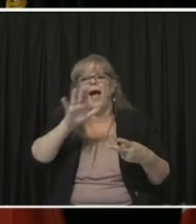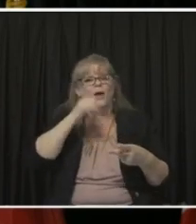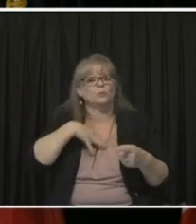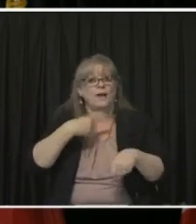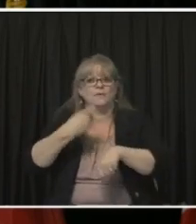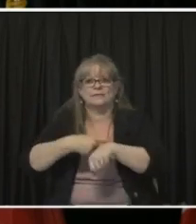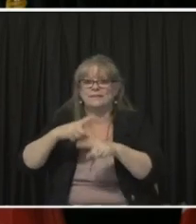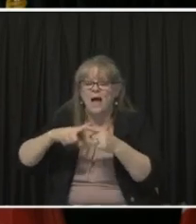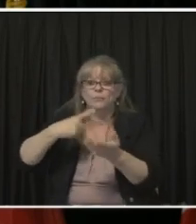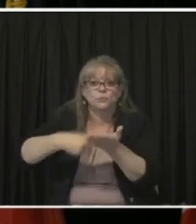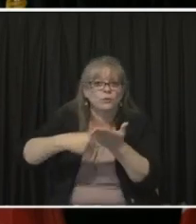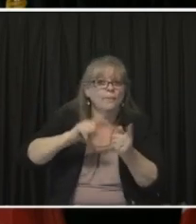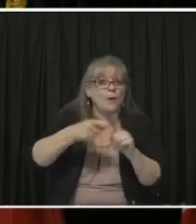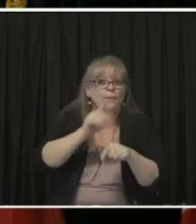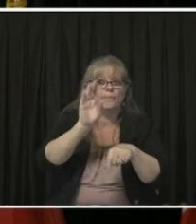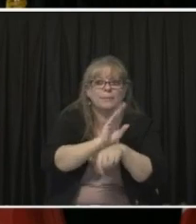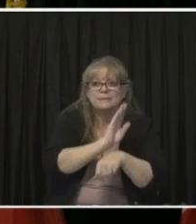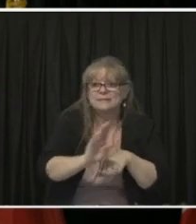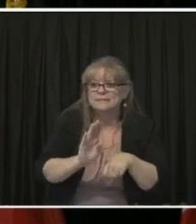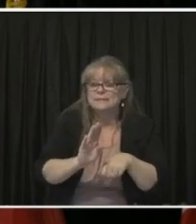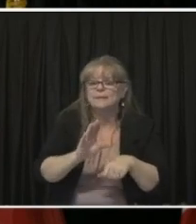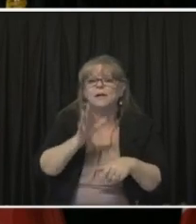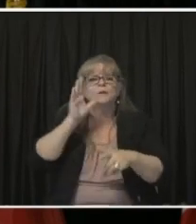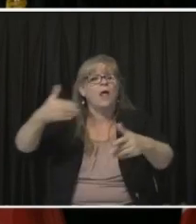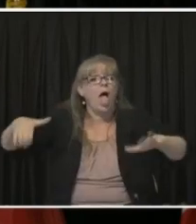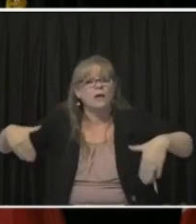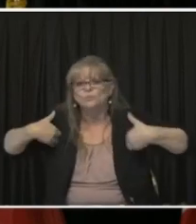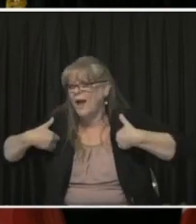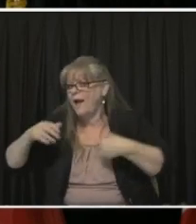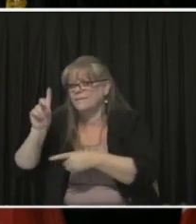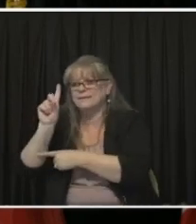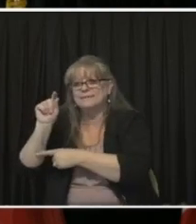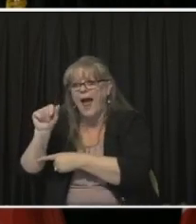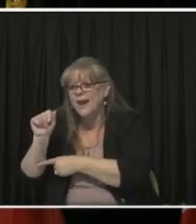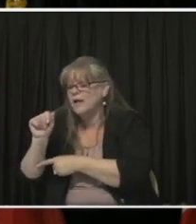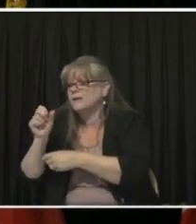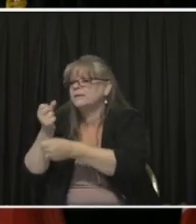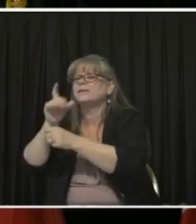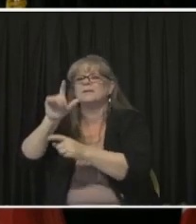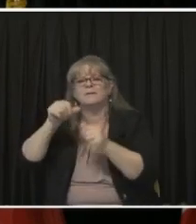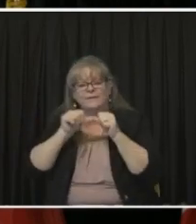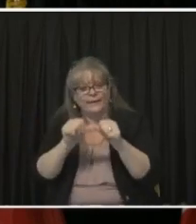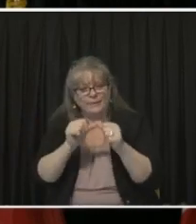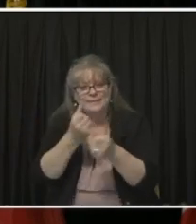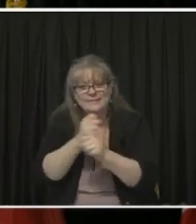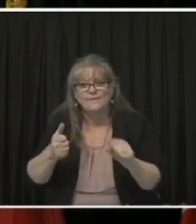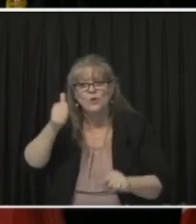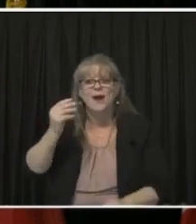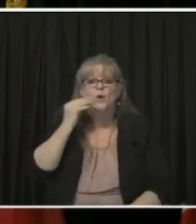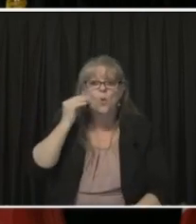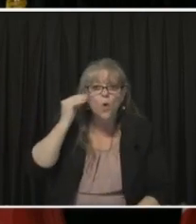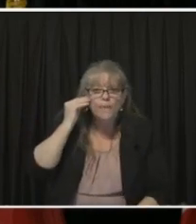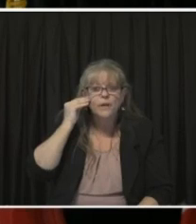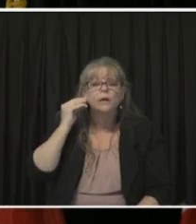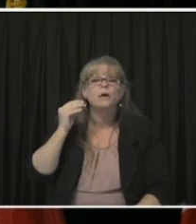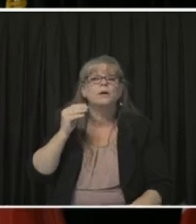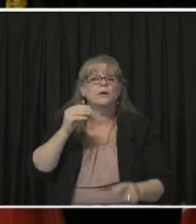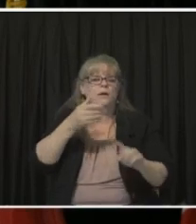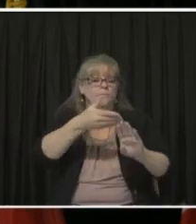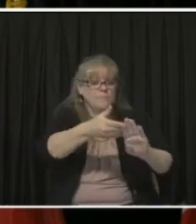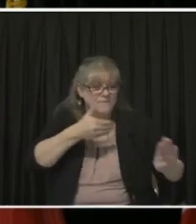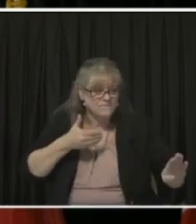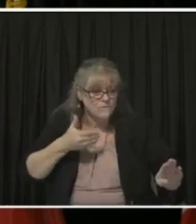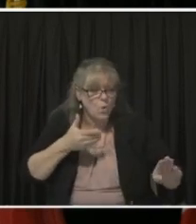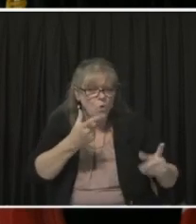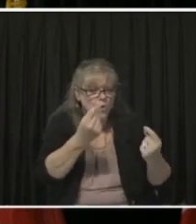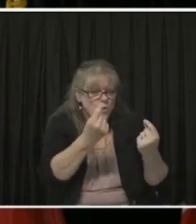the data from the Safer at Home over the next couple weeks to see where we're at and with the individual decisions that Coloradans are making to